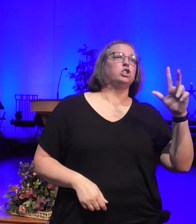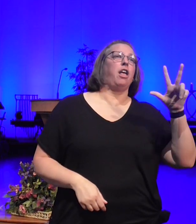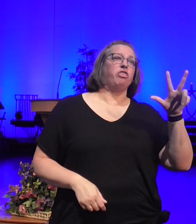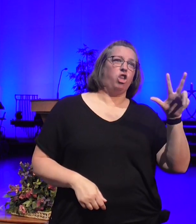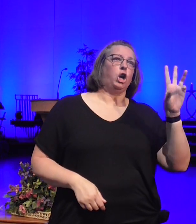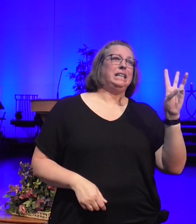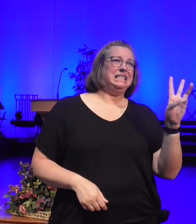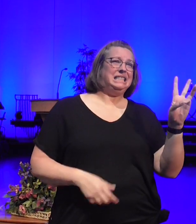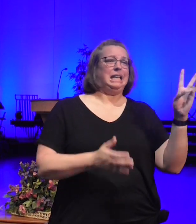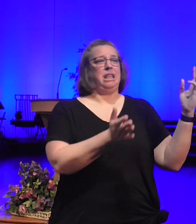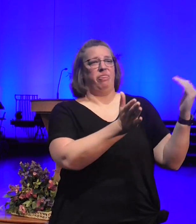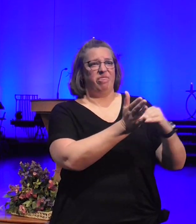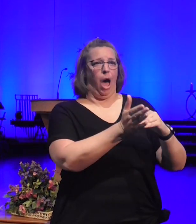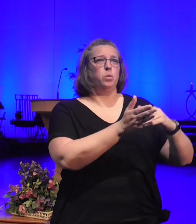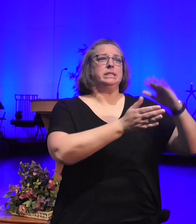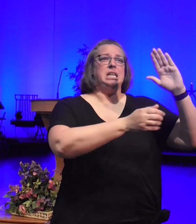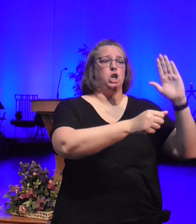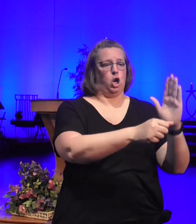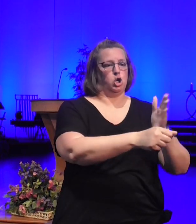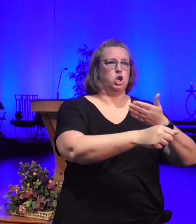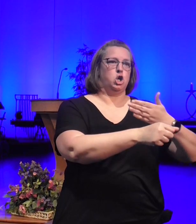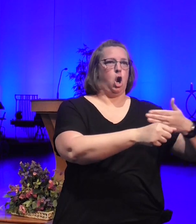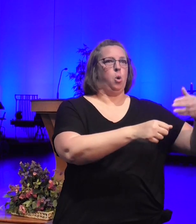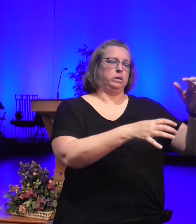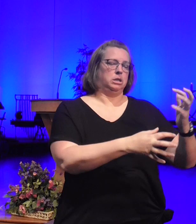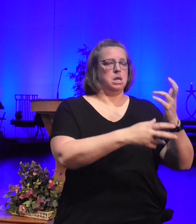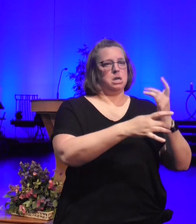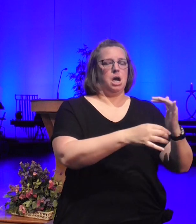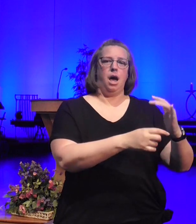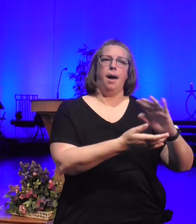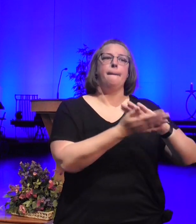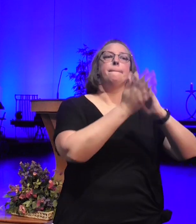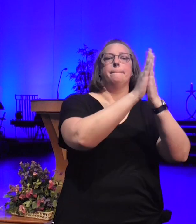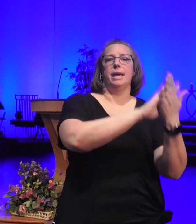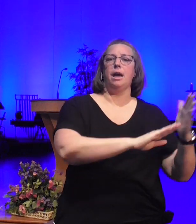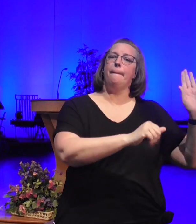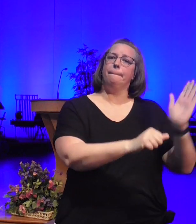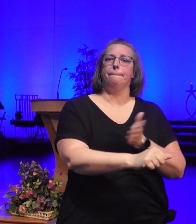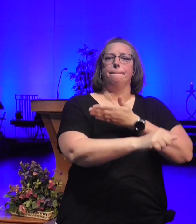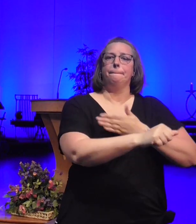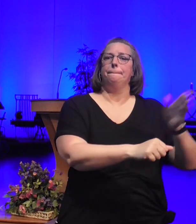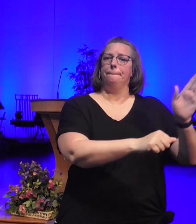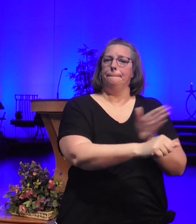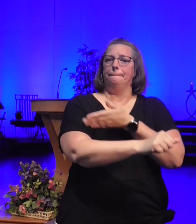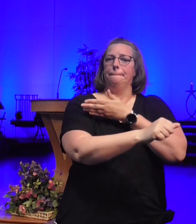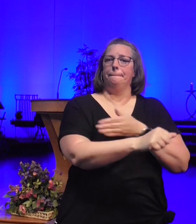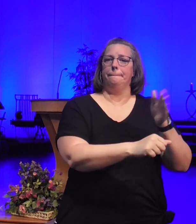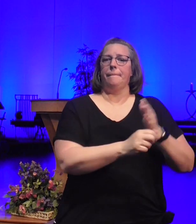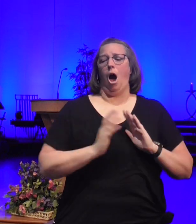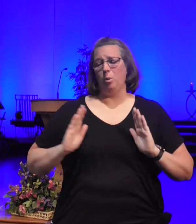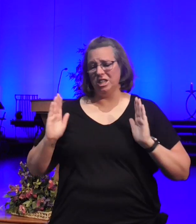136,000 notes make up one symphony, alone as we are, our small voices